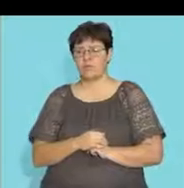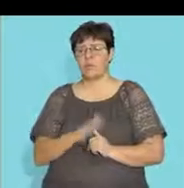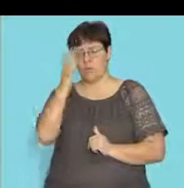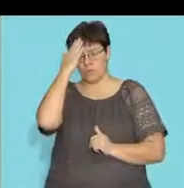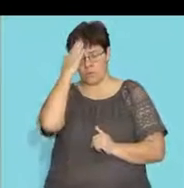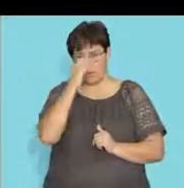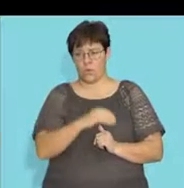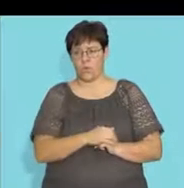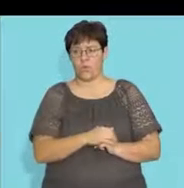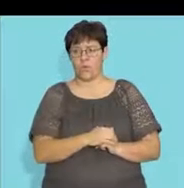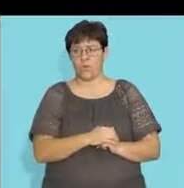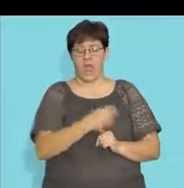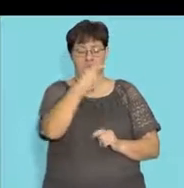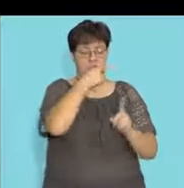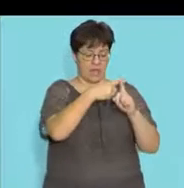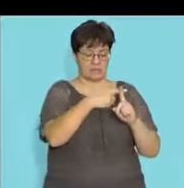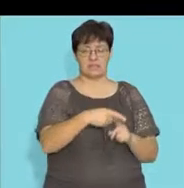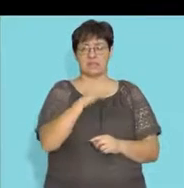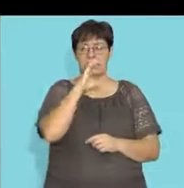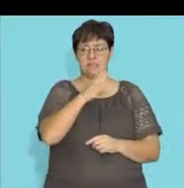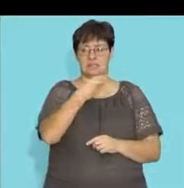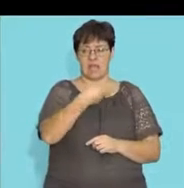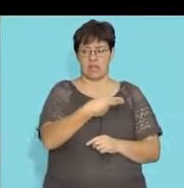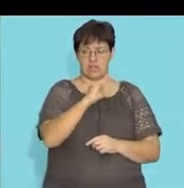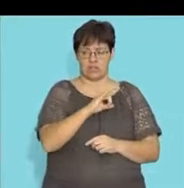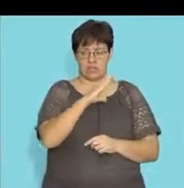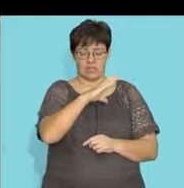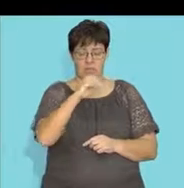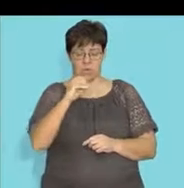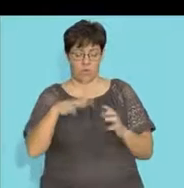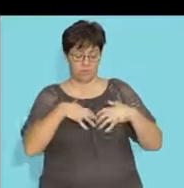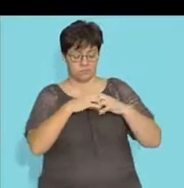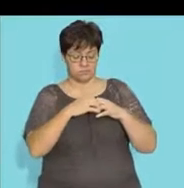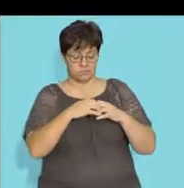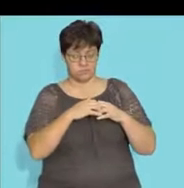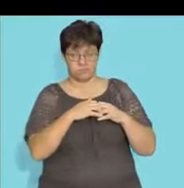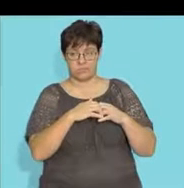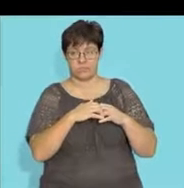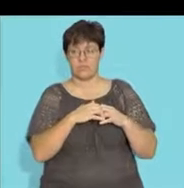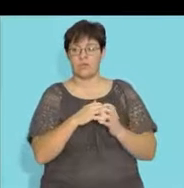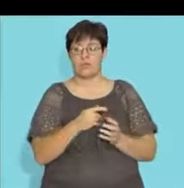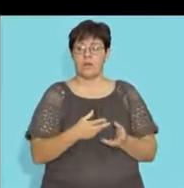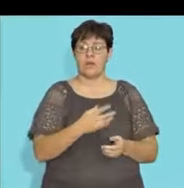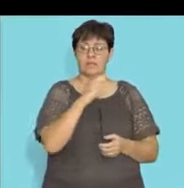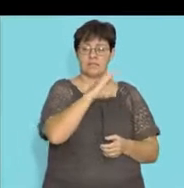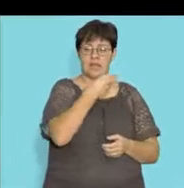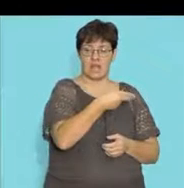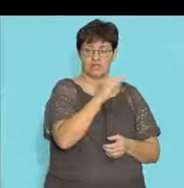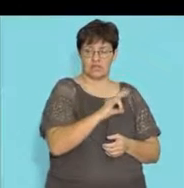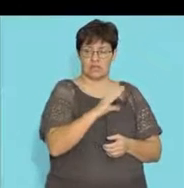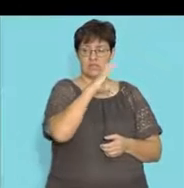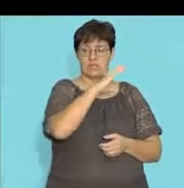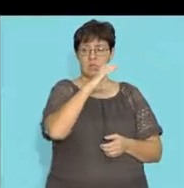We now know if this hydrogen and the acetate ion reacts to form sodium acetate,